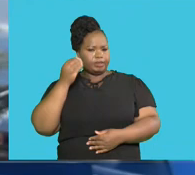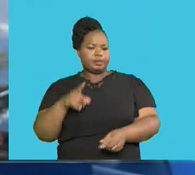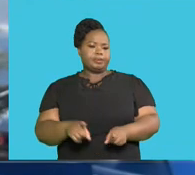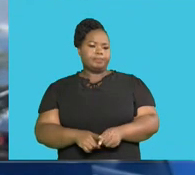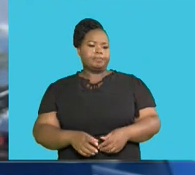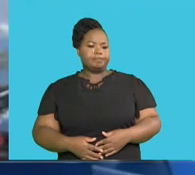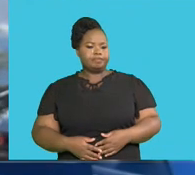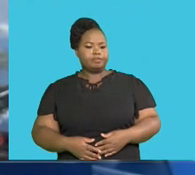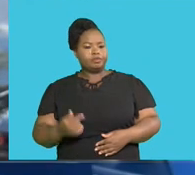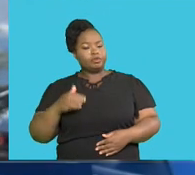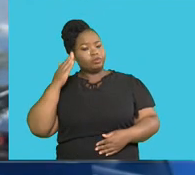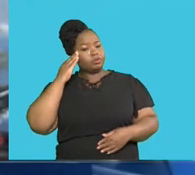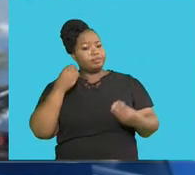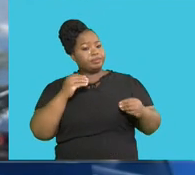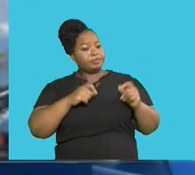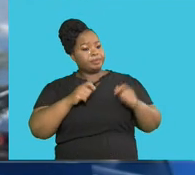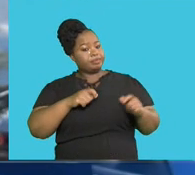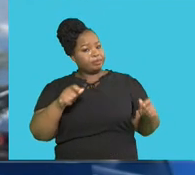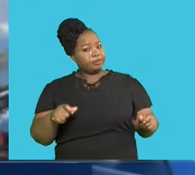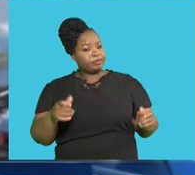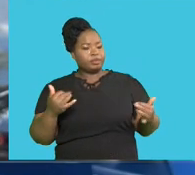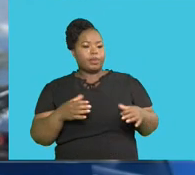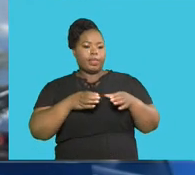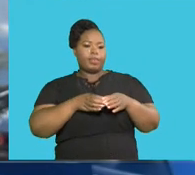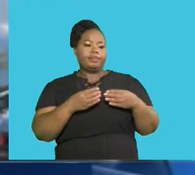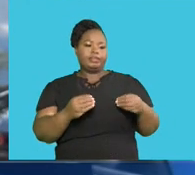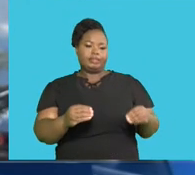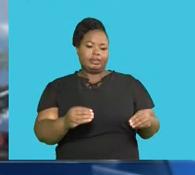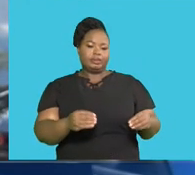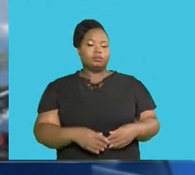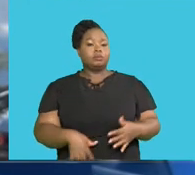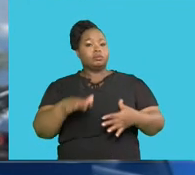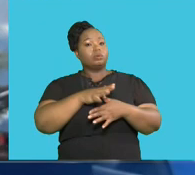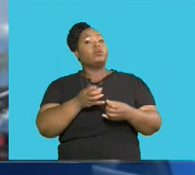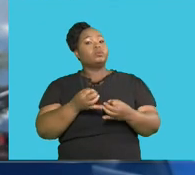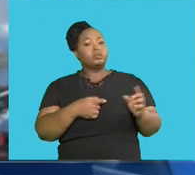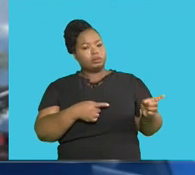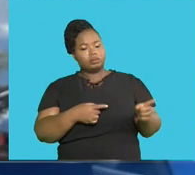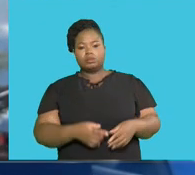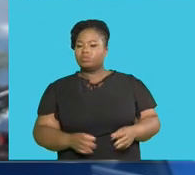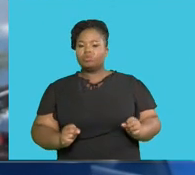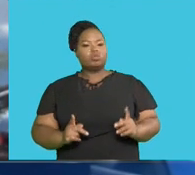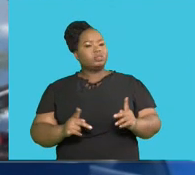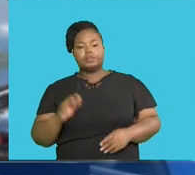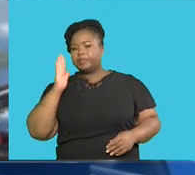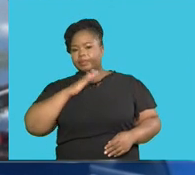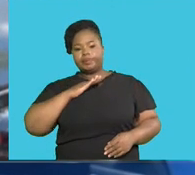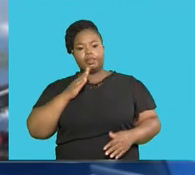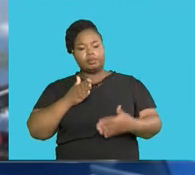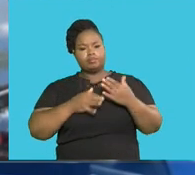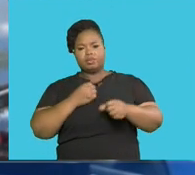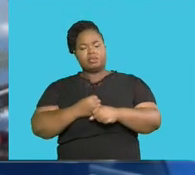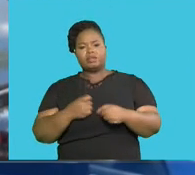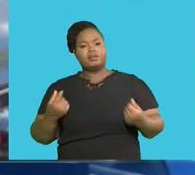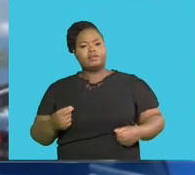baxhobisane. As you know, entrepreneurs, it's small businesses mainly. They don't get an opportunity to have a year-end